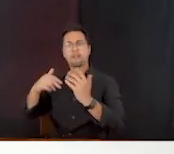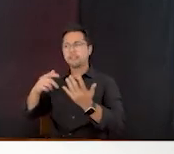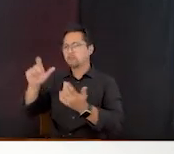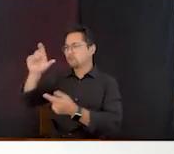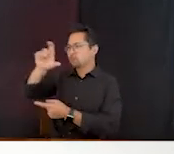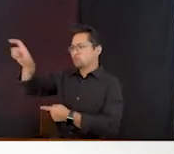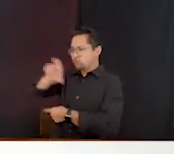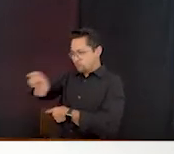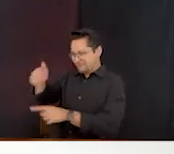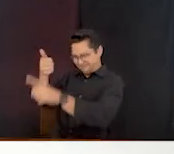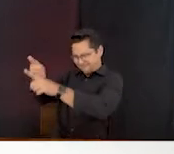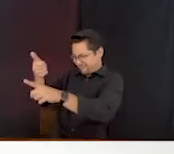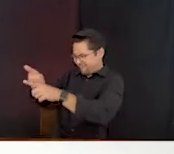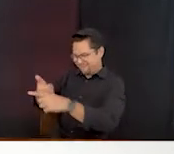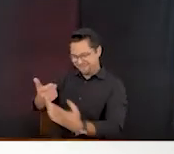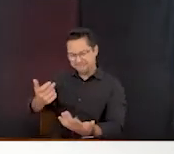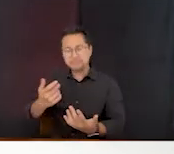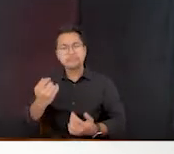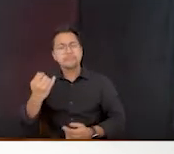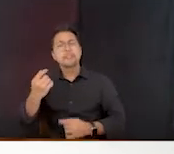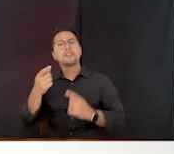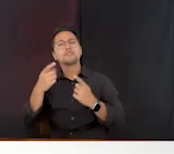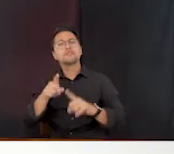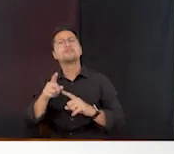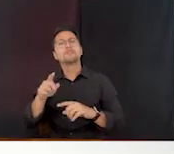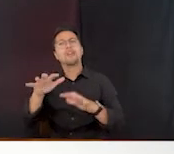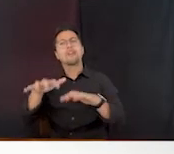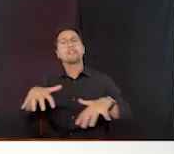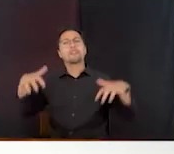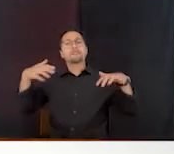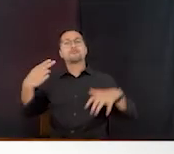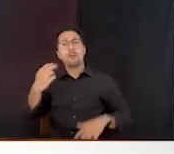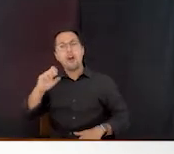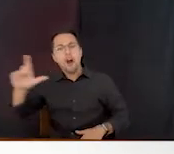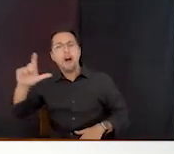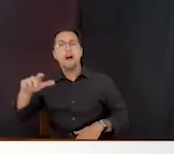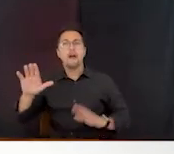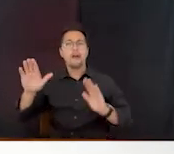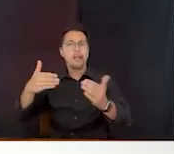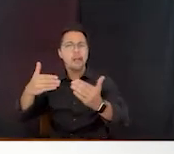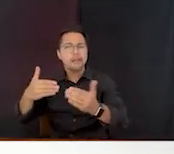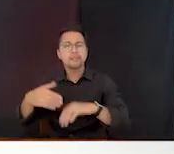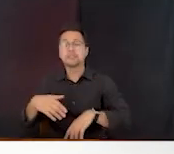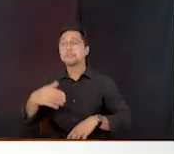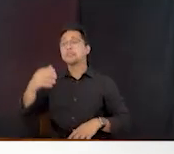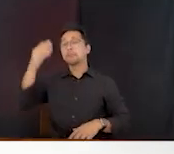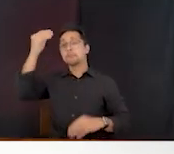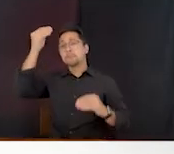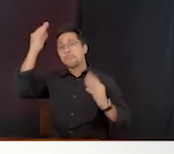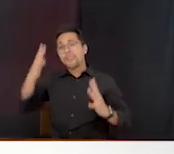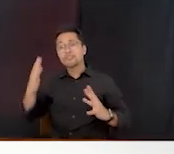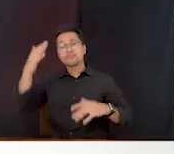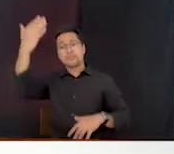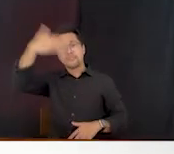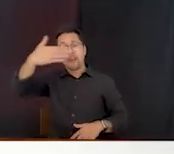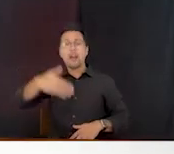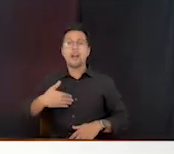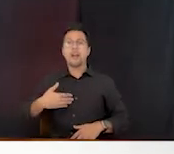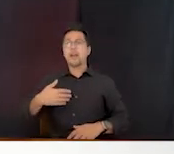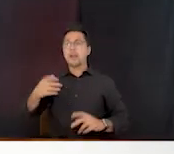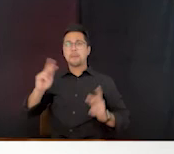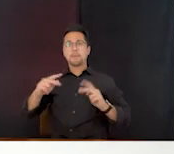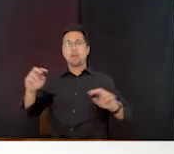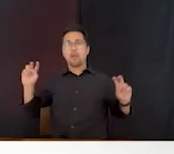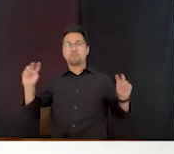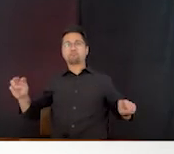Zoom. And the nature of it is that when you're in a lecture hall or a classroom just with a professor, the professor's at the front, the board is at the front, and everyone is facing